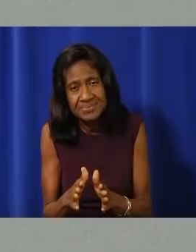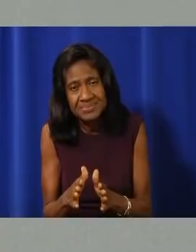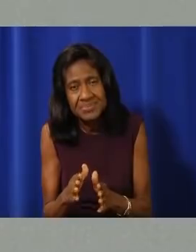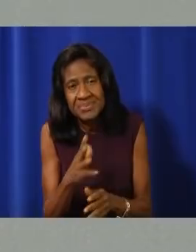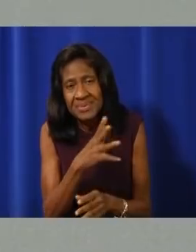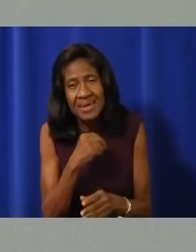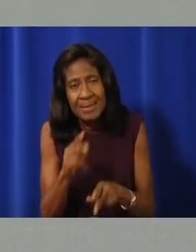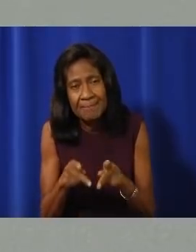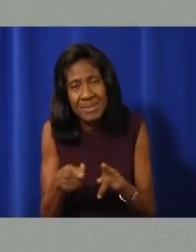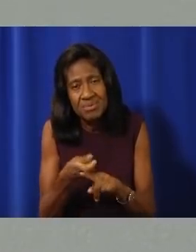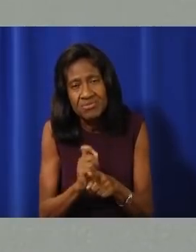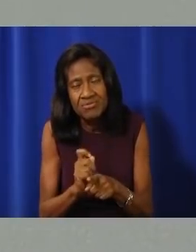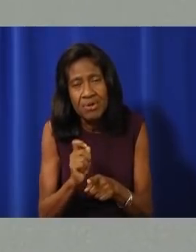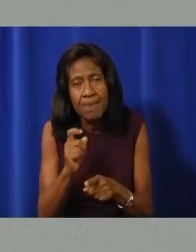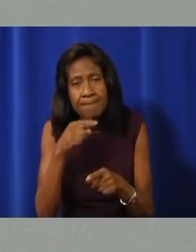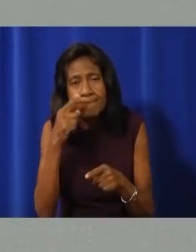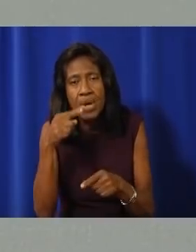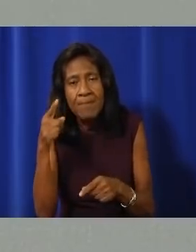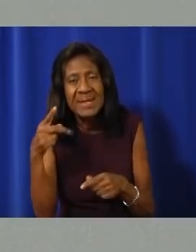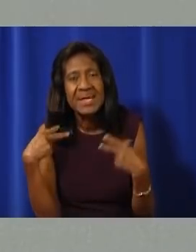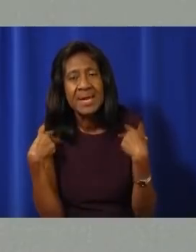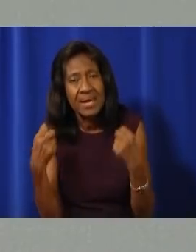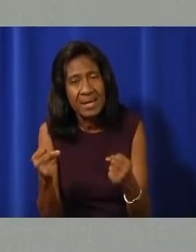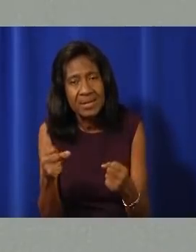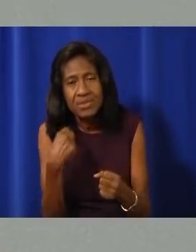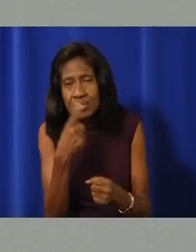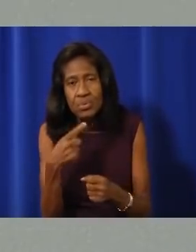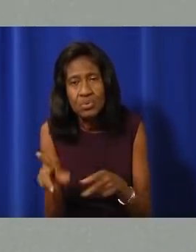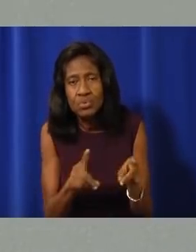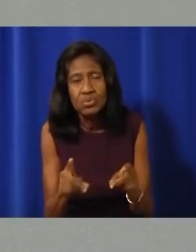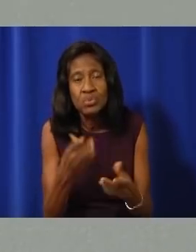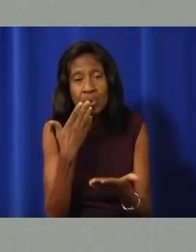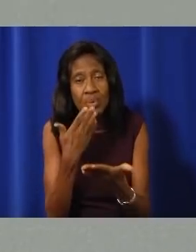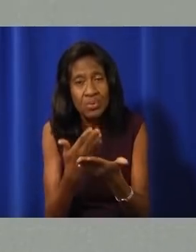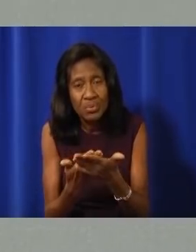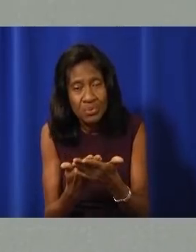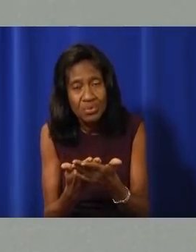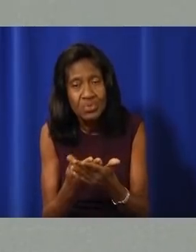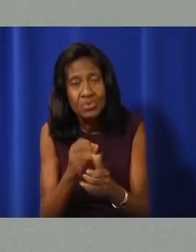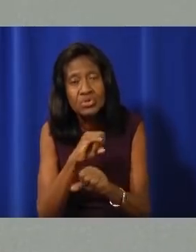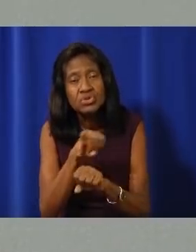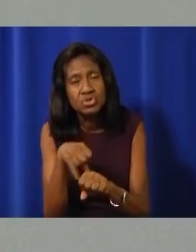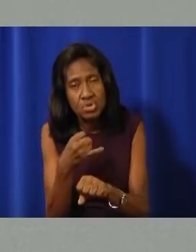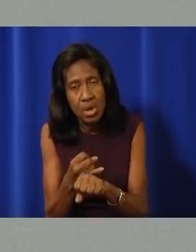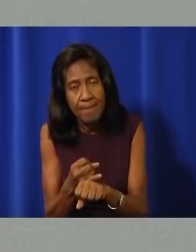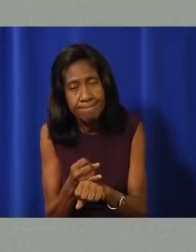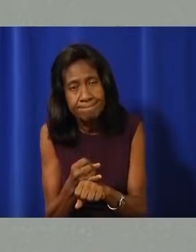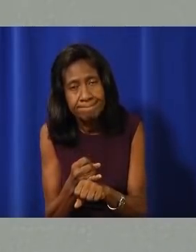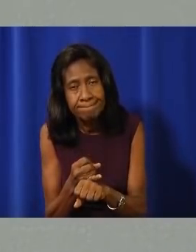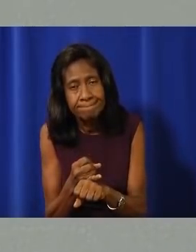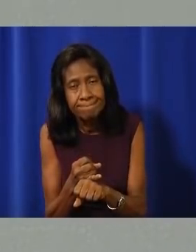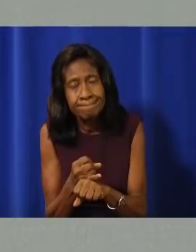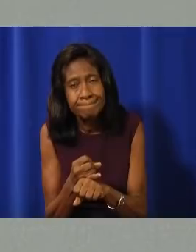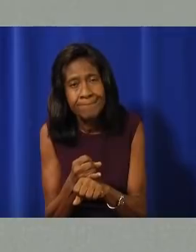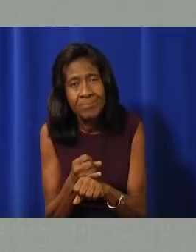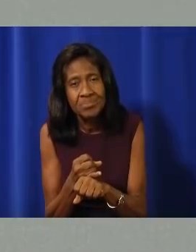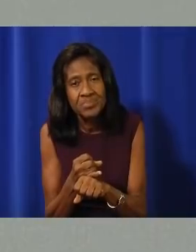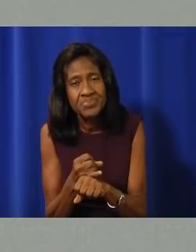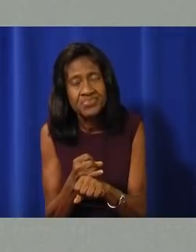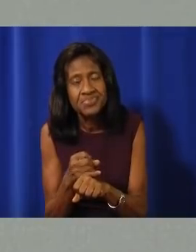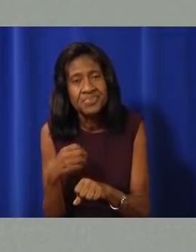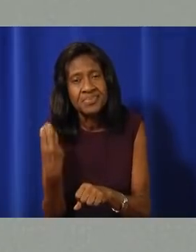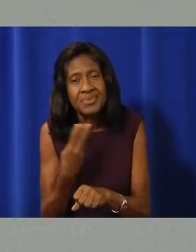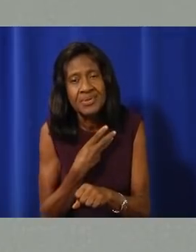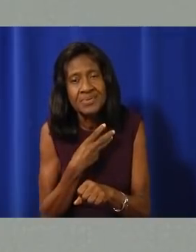from public health who have done an amazing job. We sort of reconvened